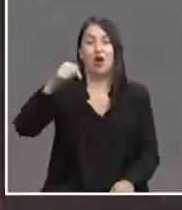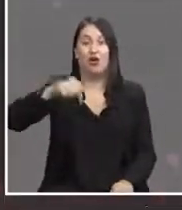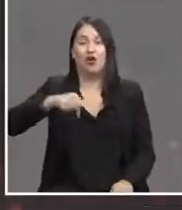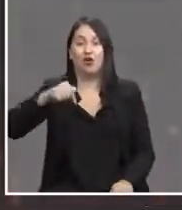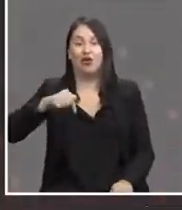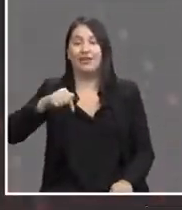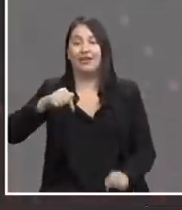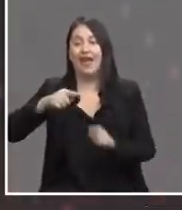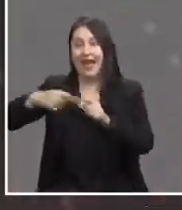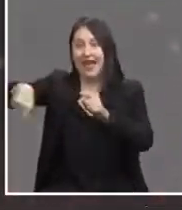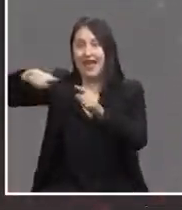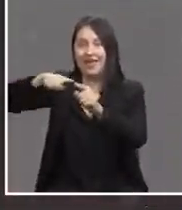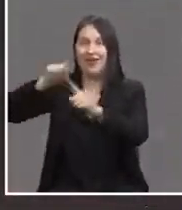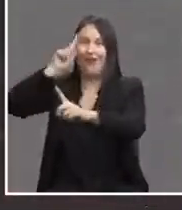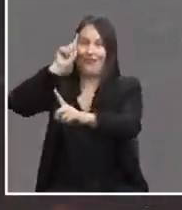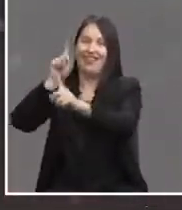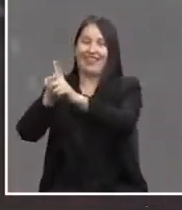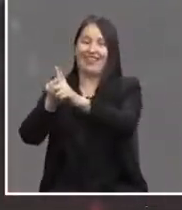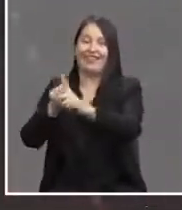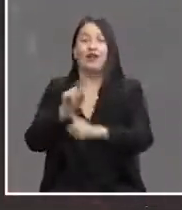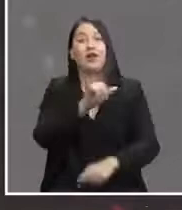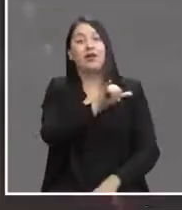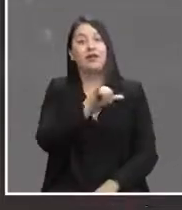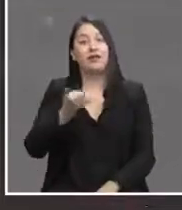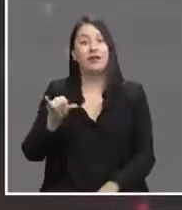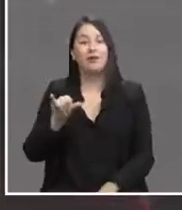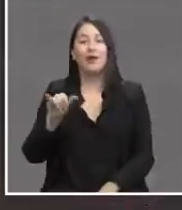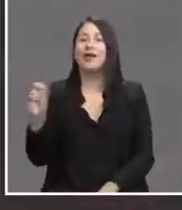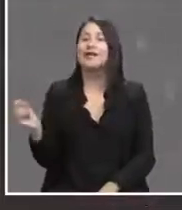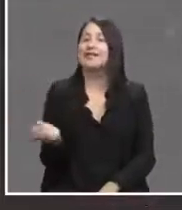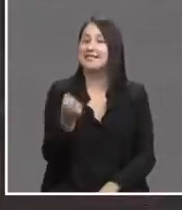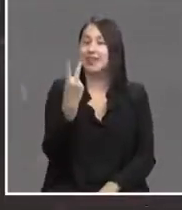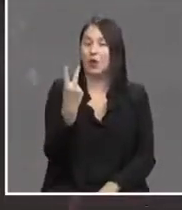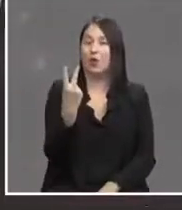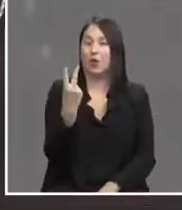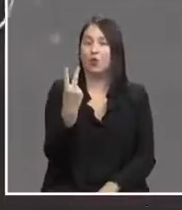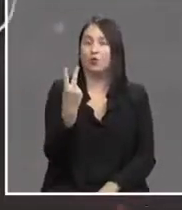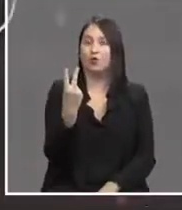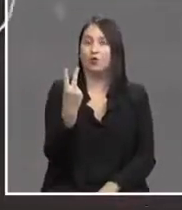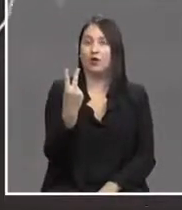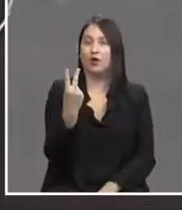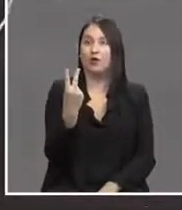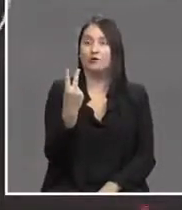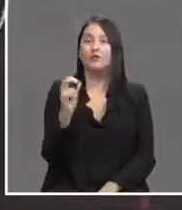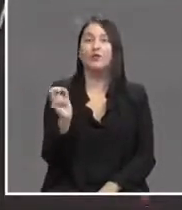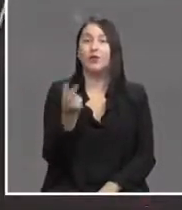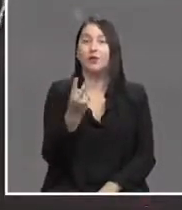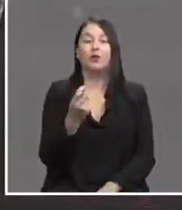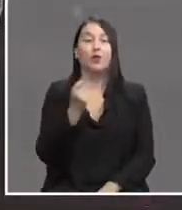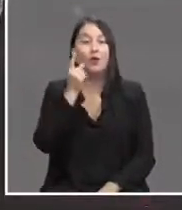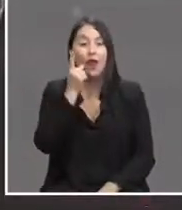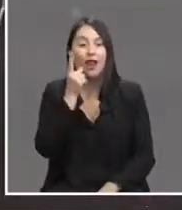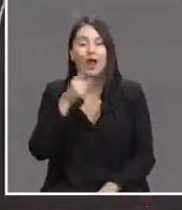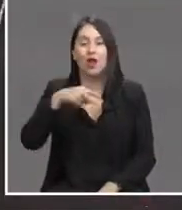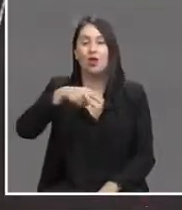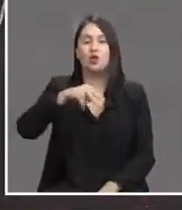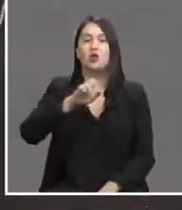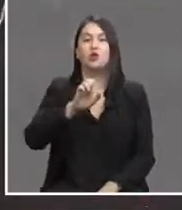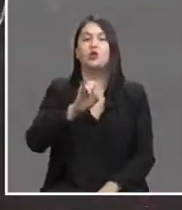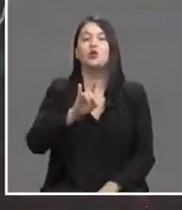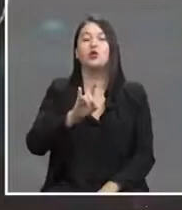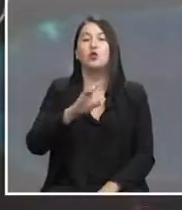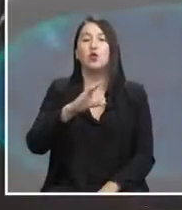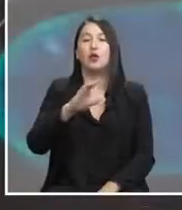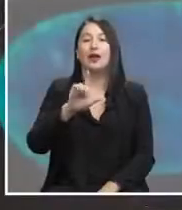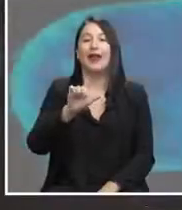Then come the second threshold, the one of, you know, the nuclear, the big thing, the thing of